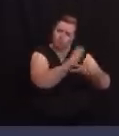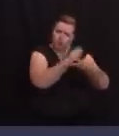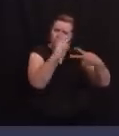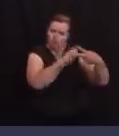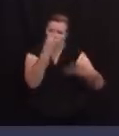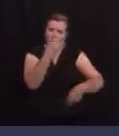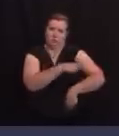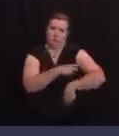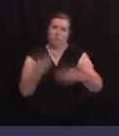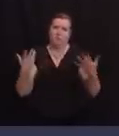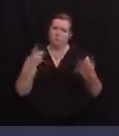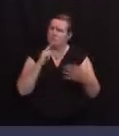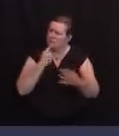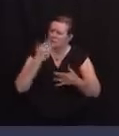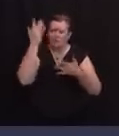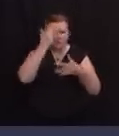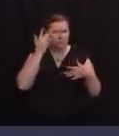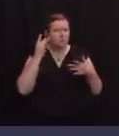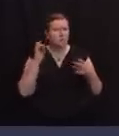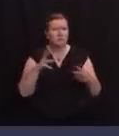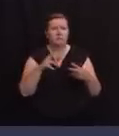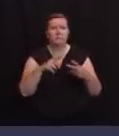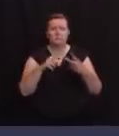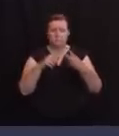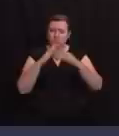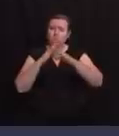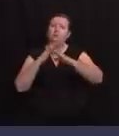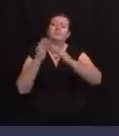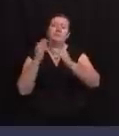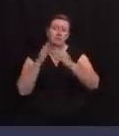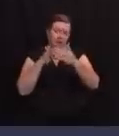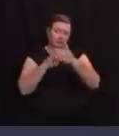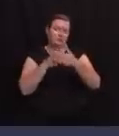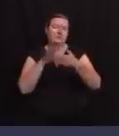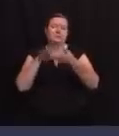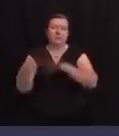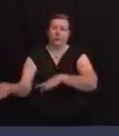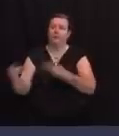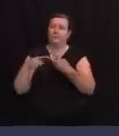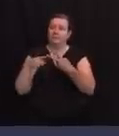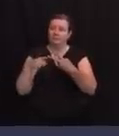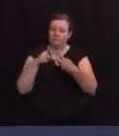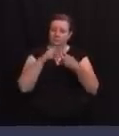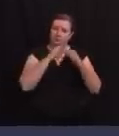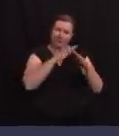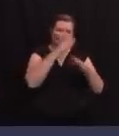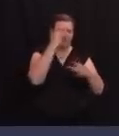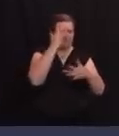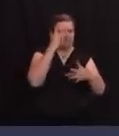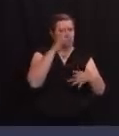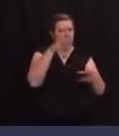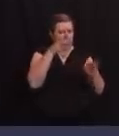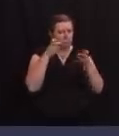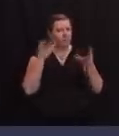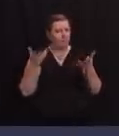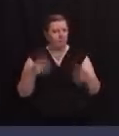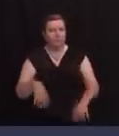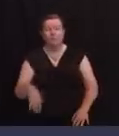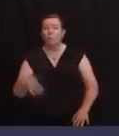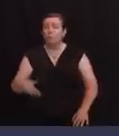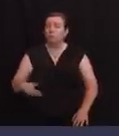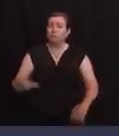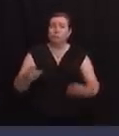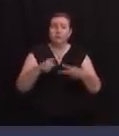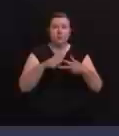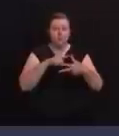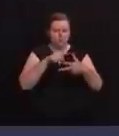death, even with the variants. So I think the answer to all three of those questions has to be yes. But with that,